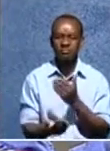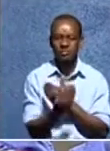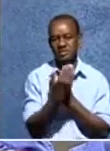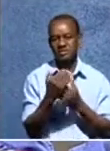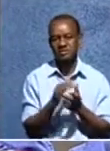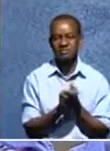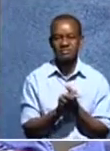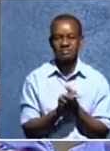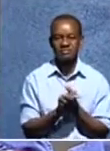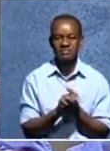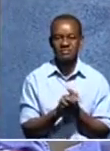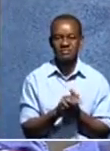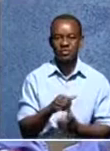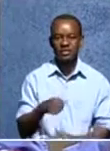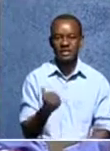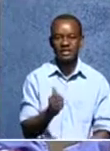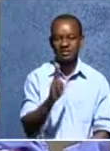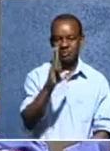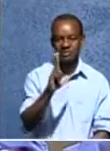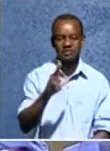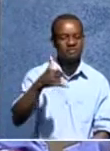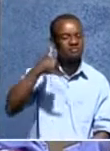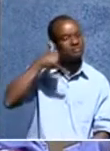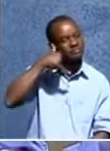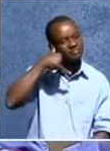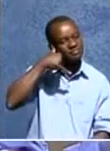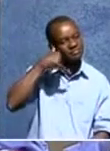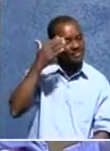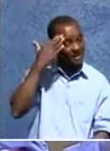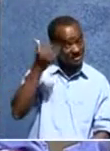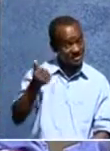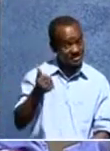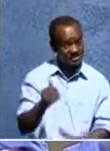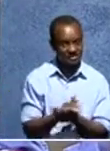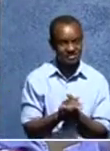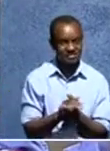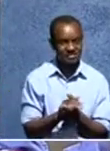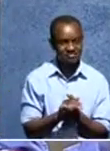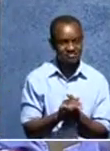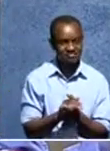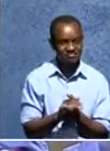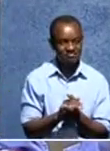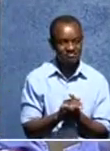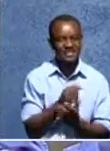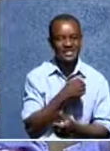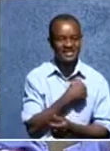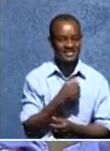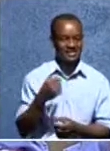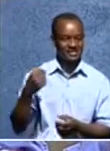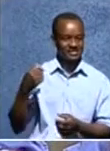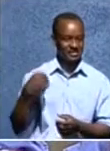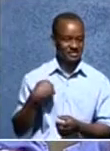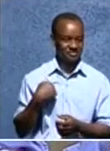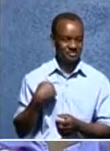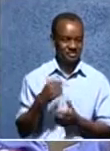We've got another caller, Mr. Kashita from Vinton. Good evening. Good evening. Ah, madam. Ladies and gentlemen. Good evening, madam.